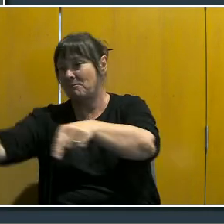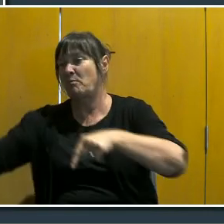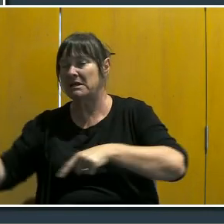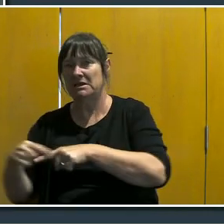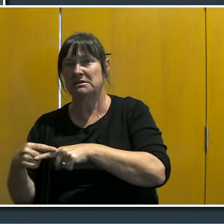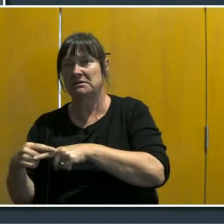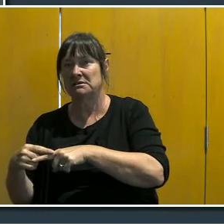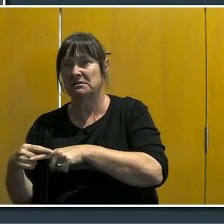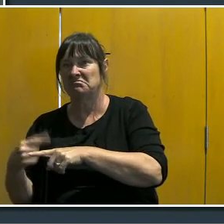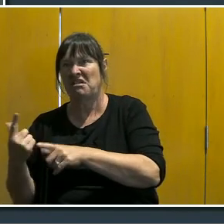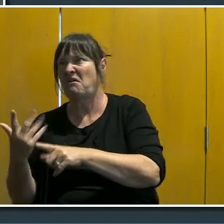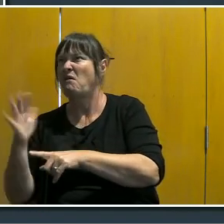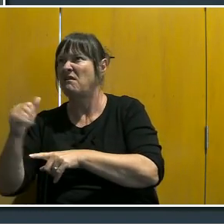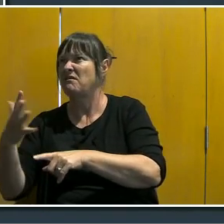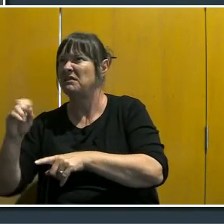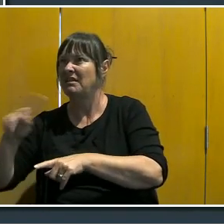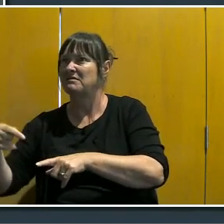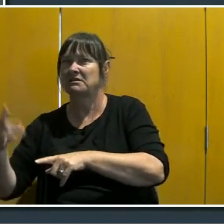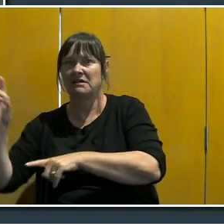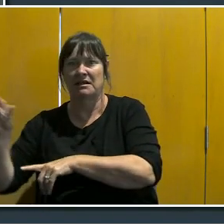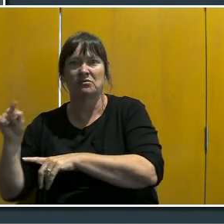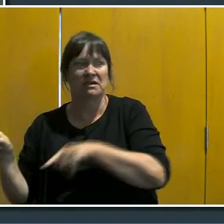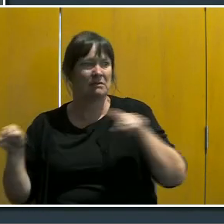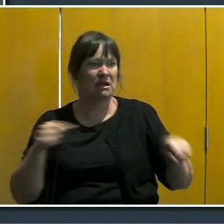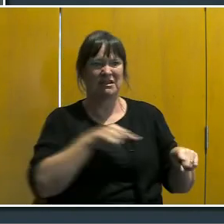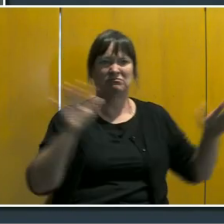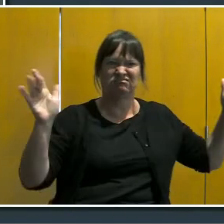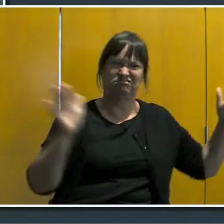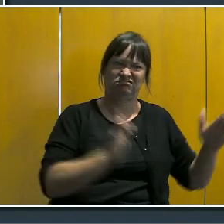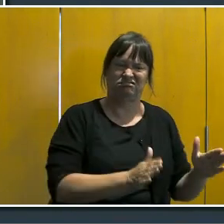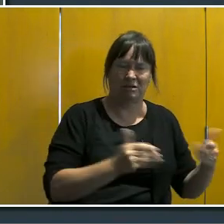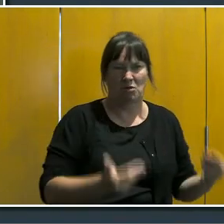6 old residents look out the window at me every morning, keep my eye on me. You know, they're welcome. They're more than welcome.